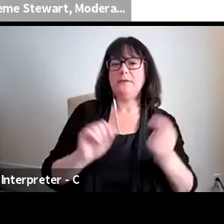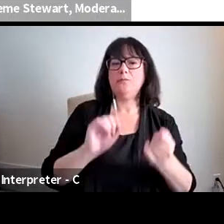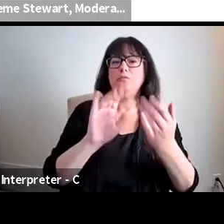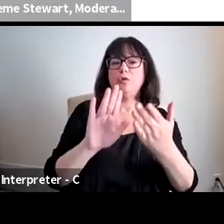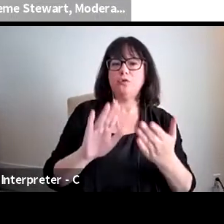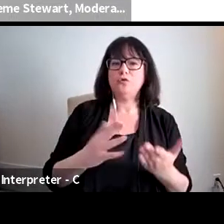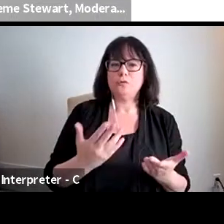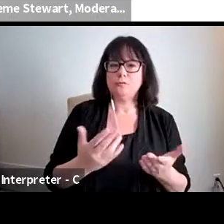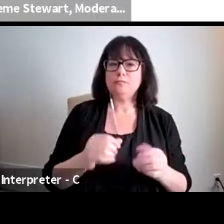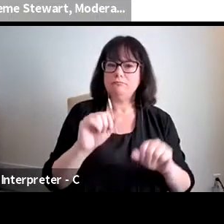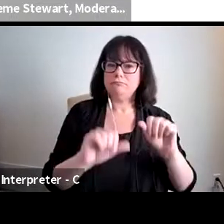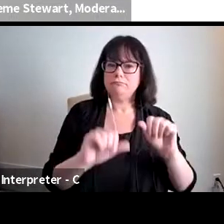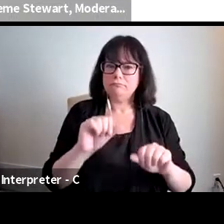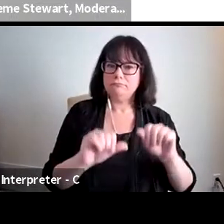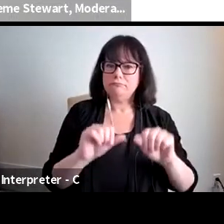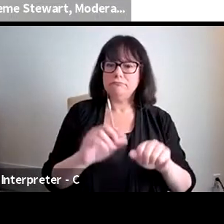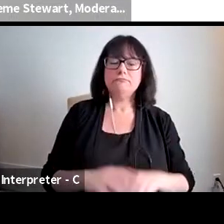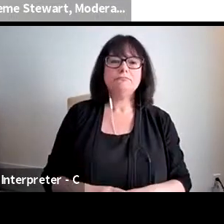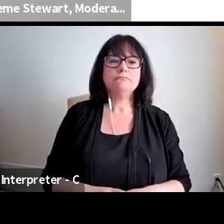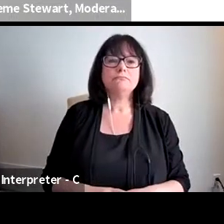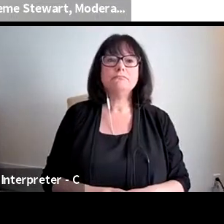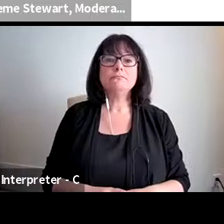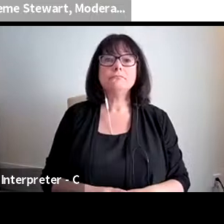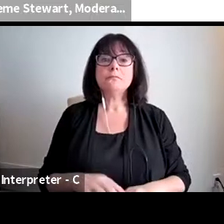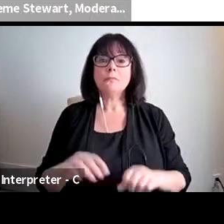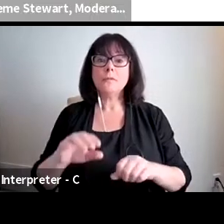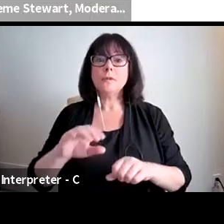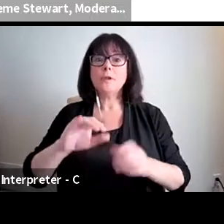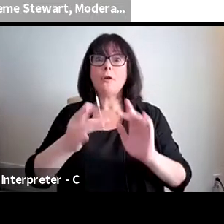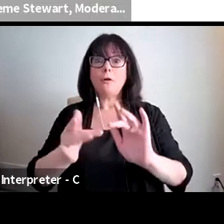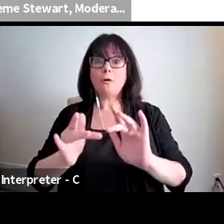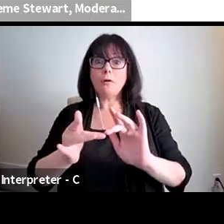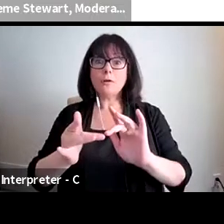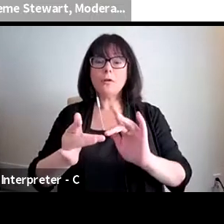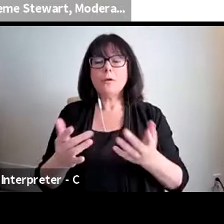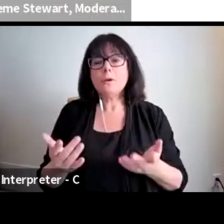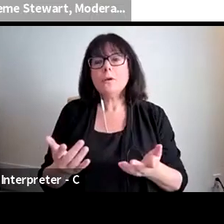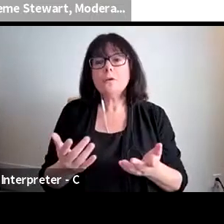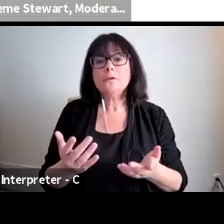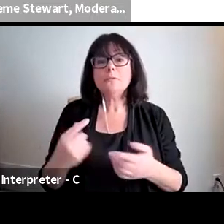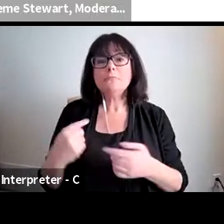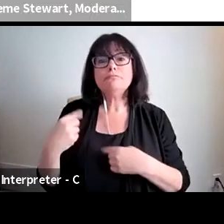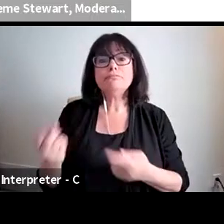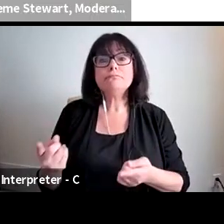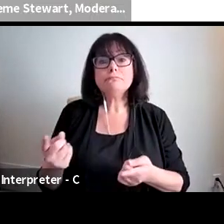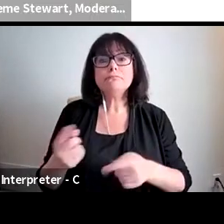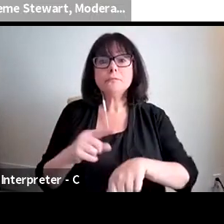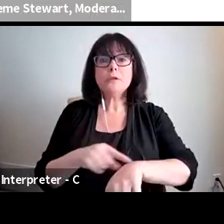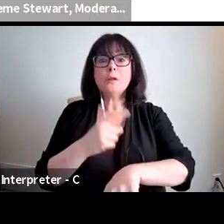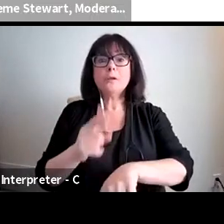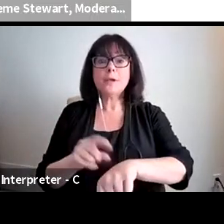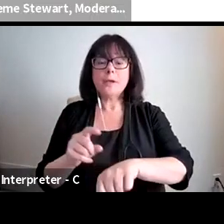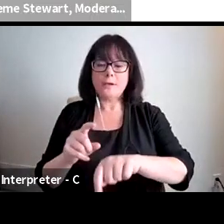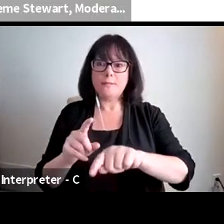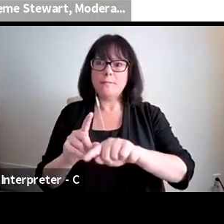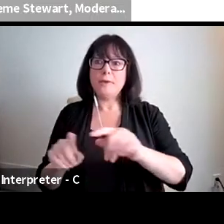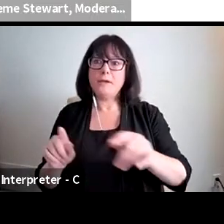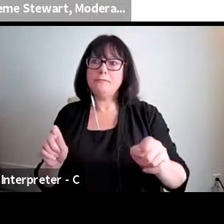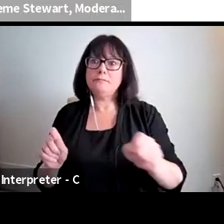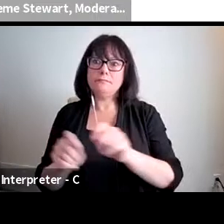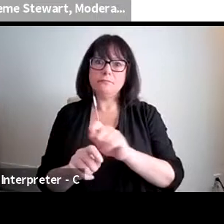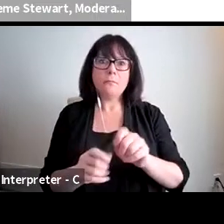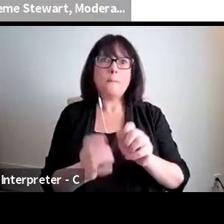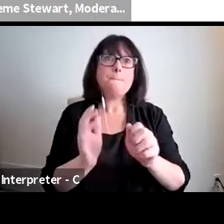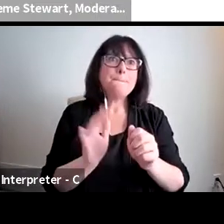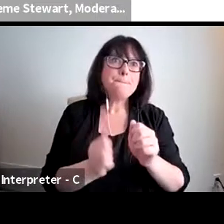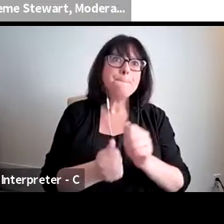some extent for a very long time, but having the majority of your courses taught online is in fact